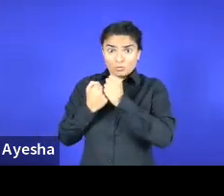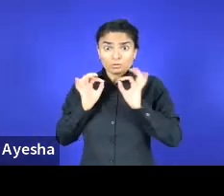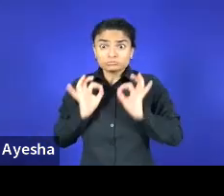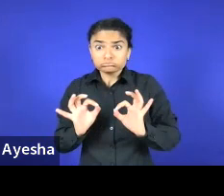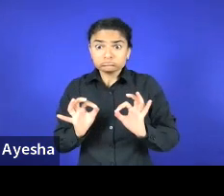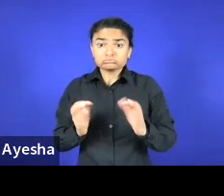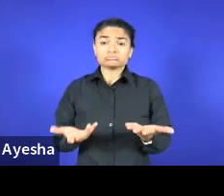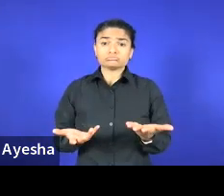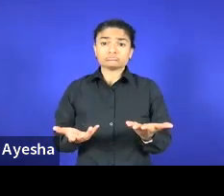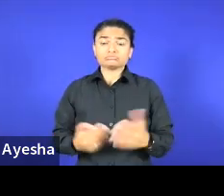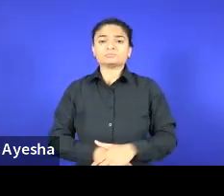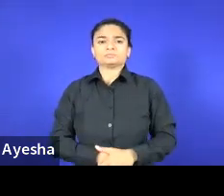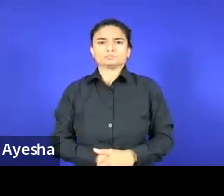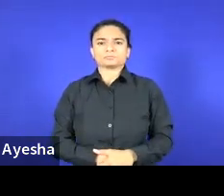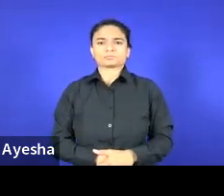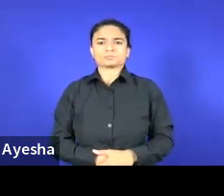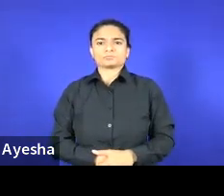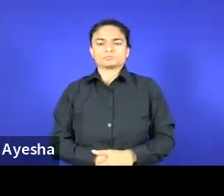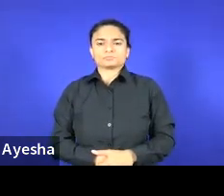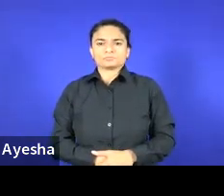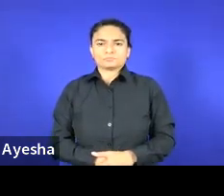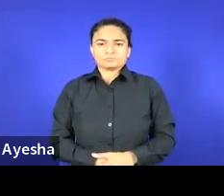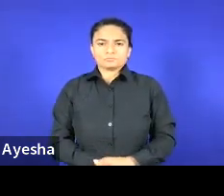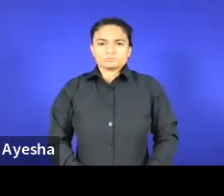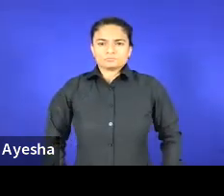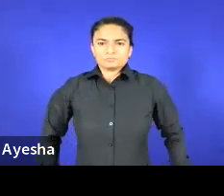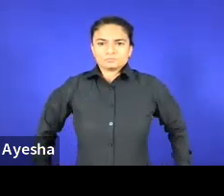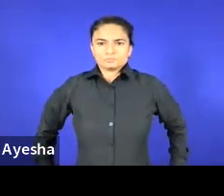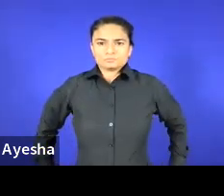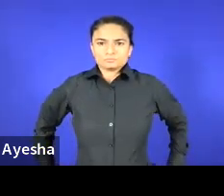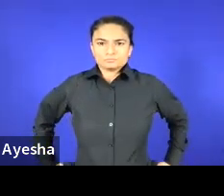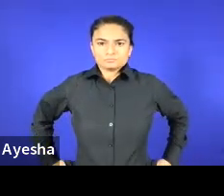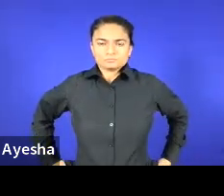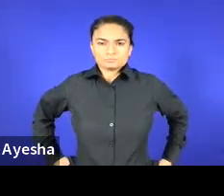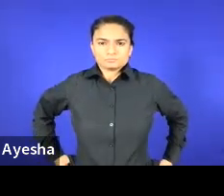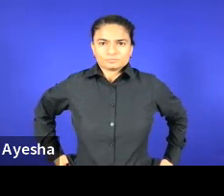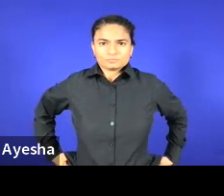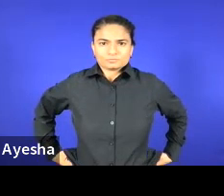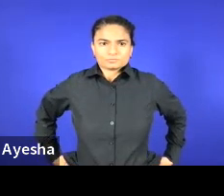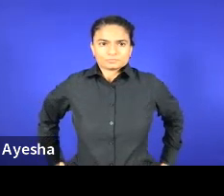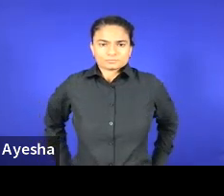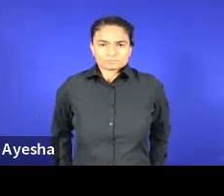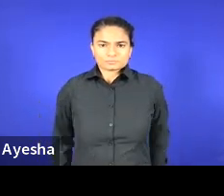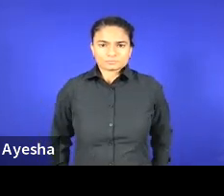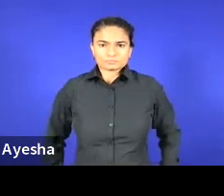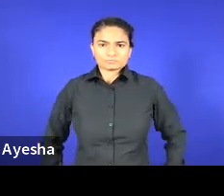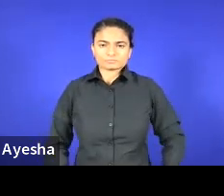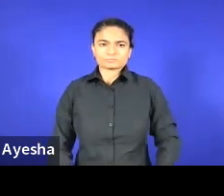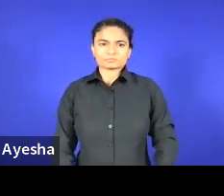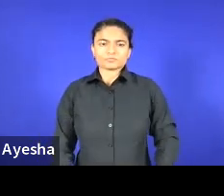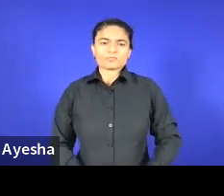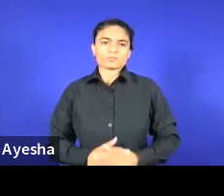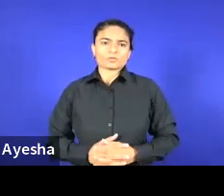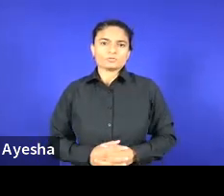inform eligibility determination, case management and referral, as pointed out in the Rwanda case,